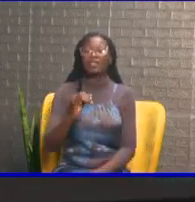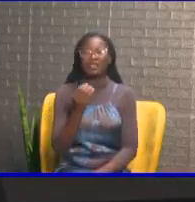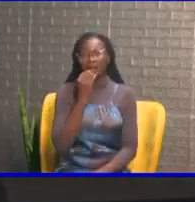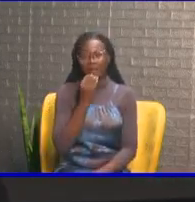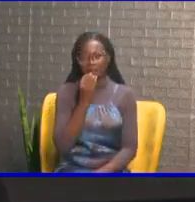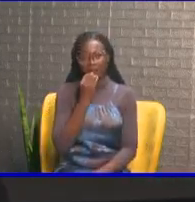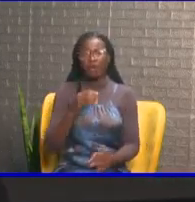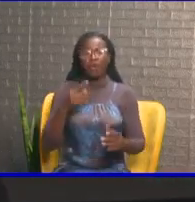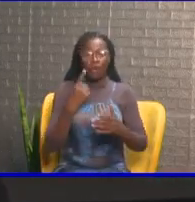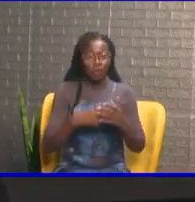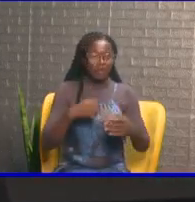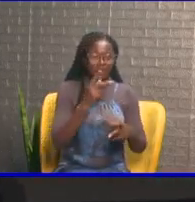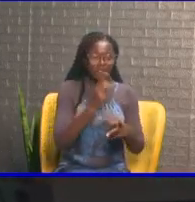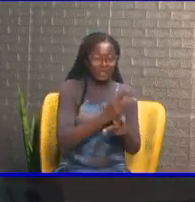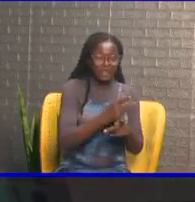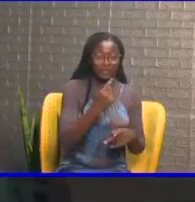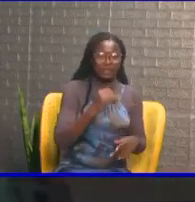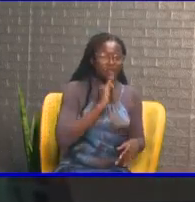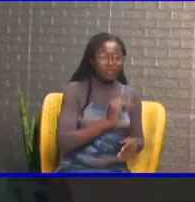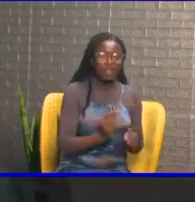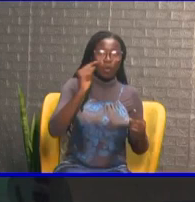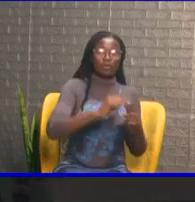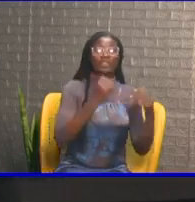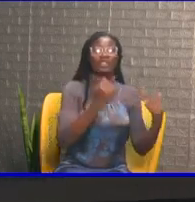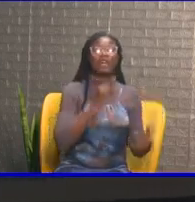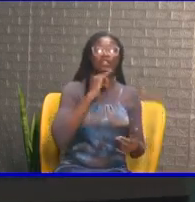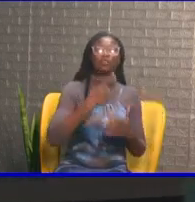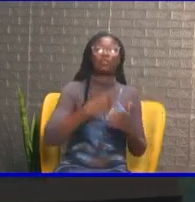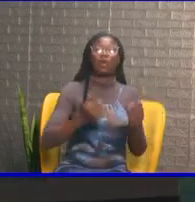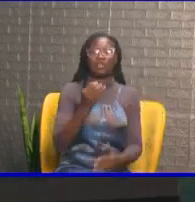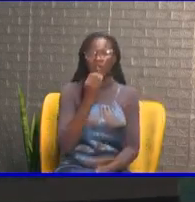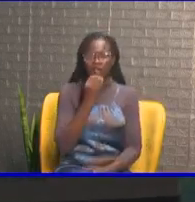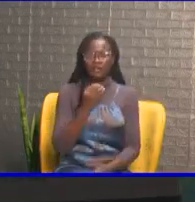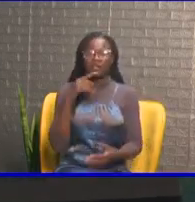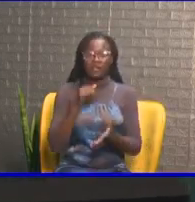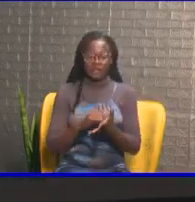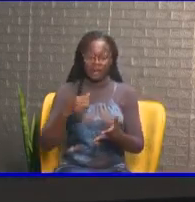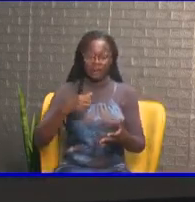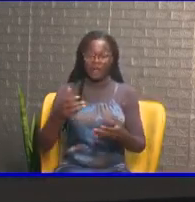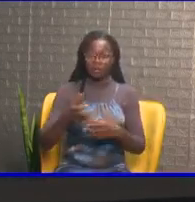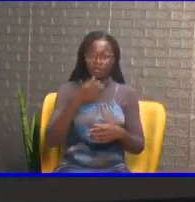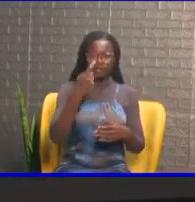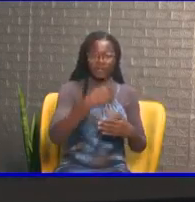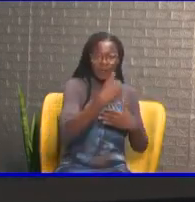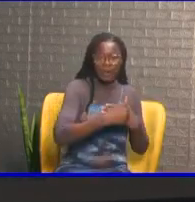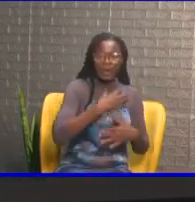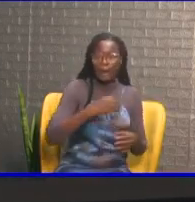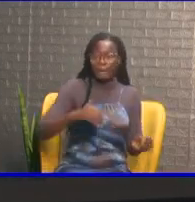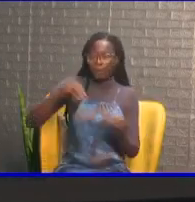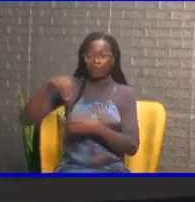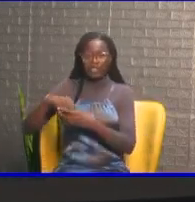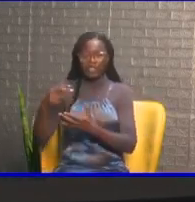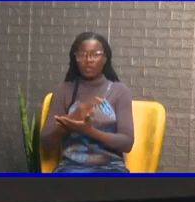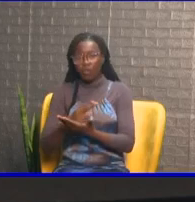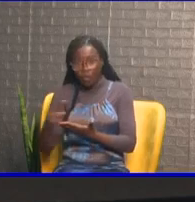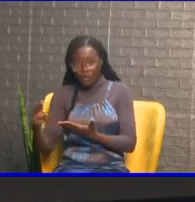Listen, church. God showed me. He said, I took that manna and put it in the holiest of all. I won't talk more